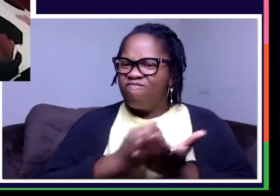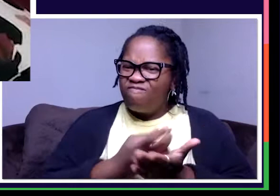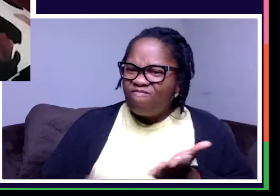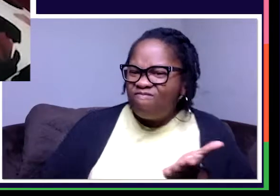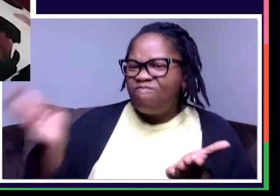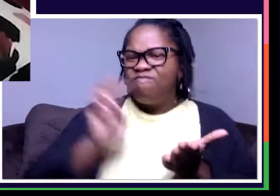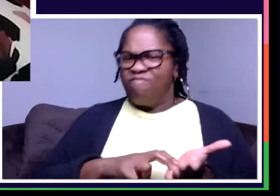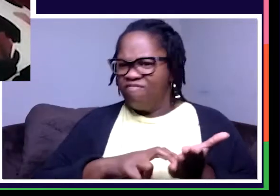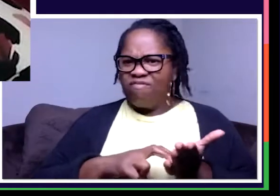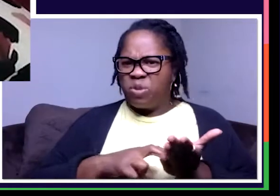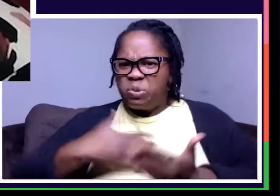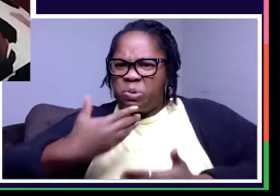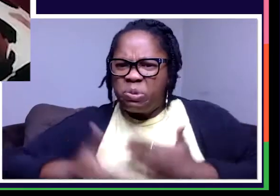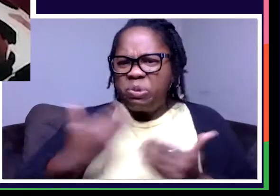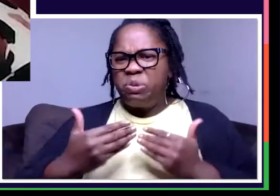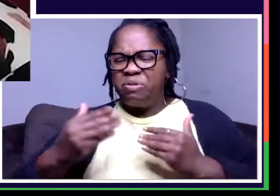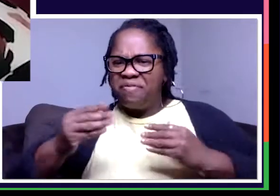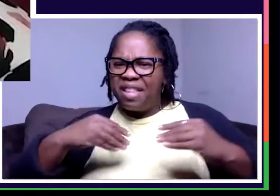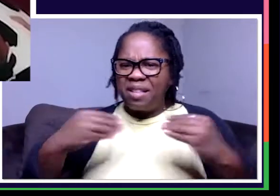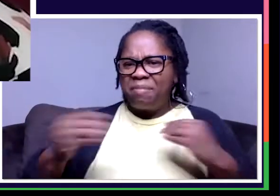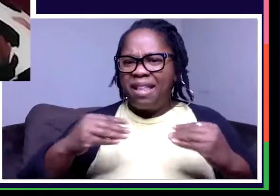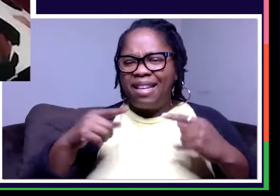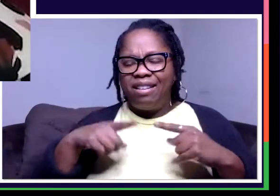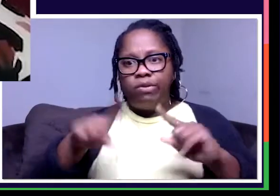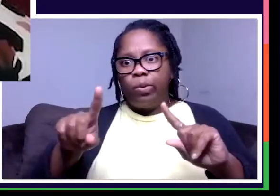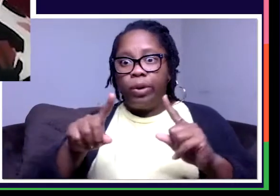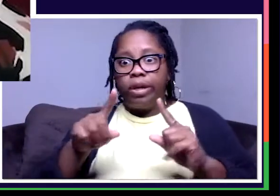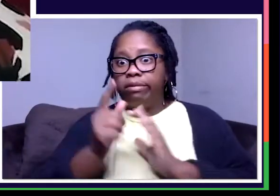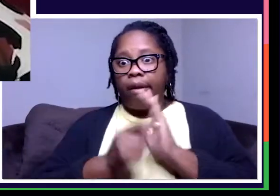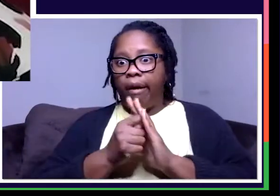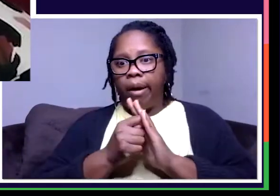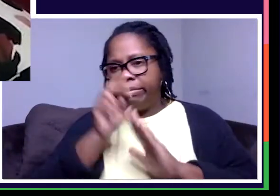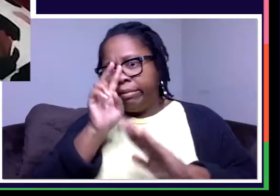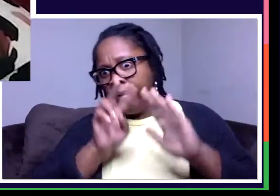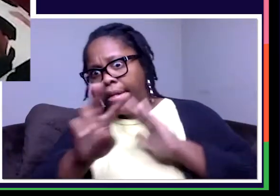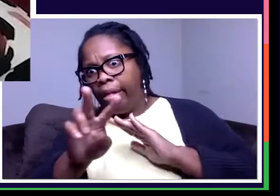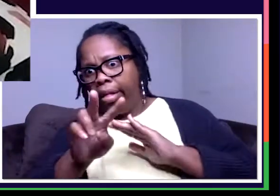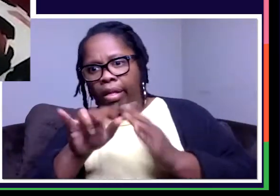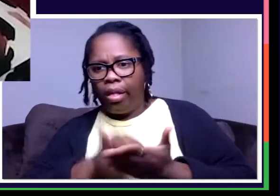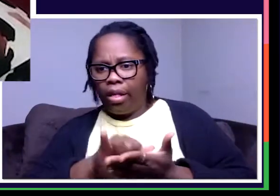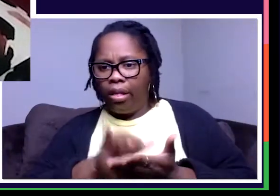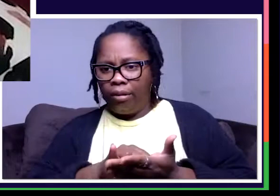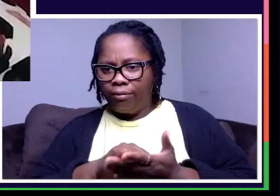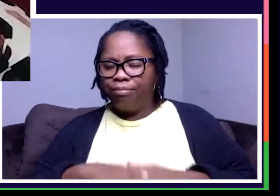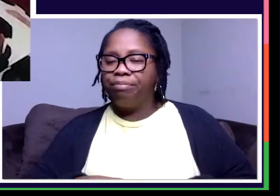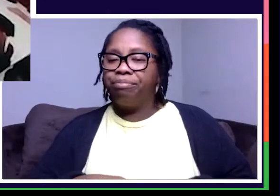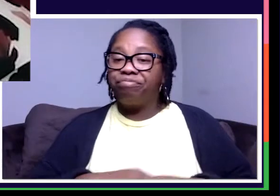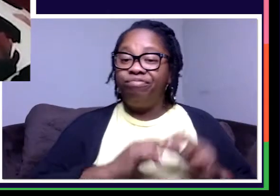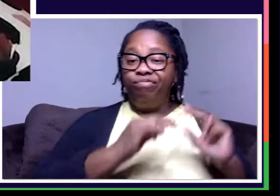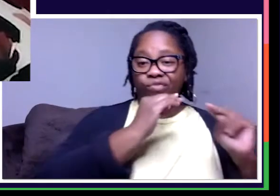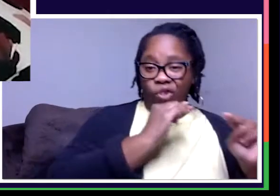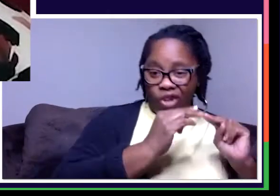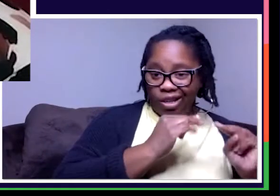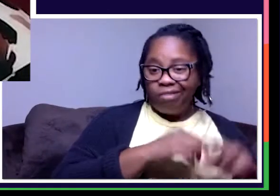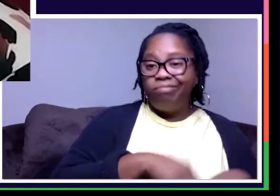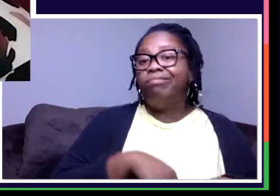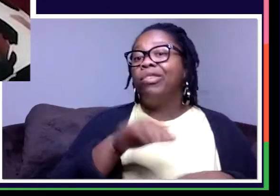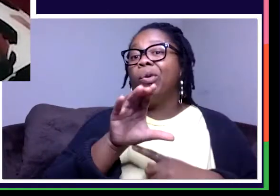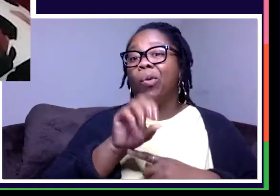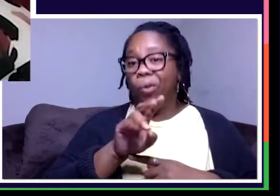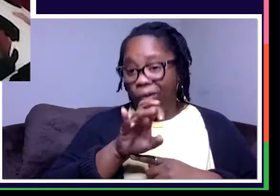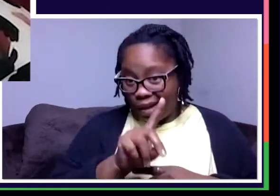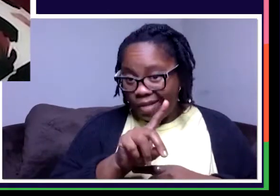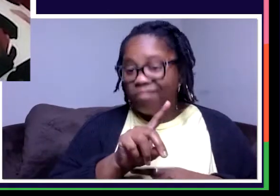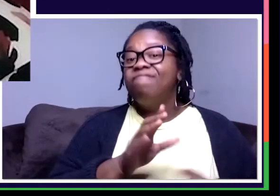and flexibility in these unpredictable times. Related to bargaining and our COVID